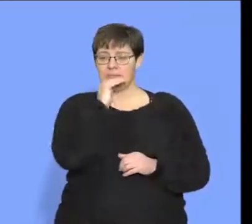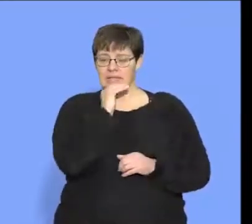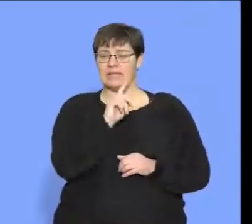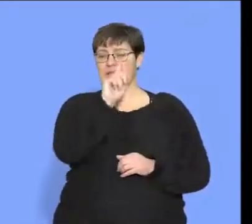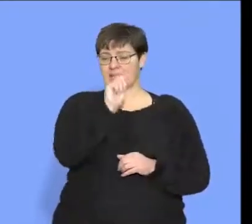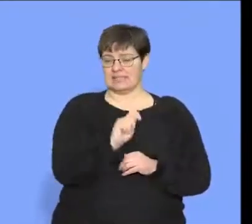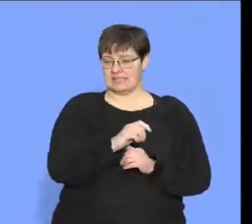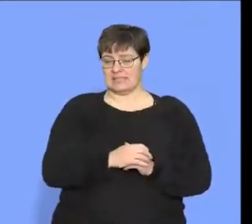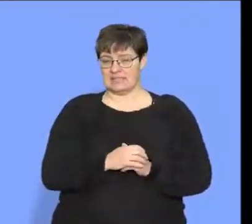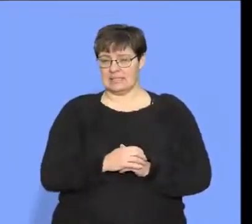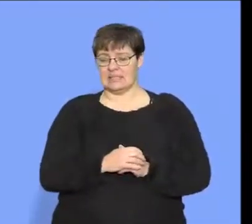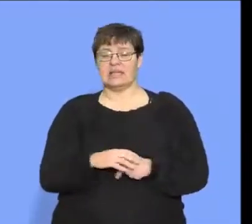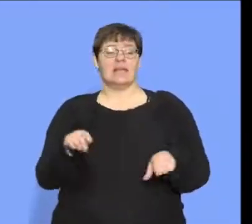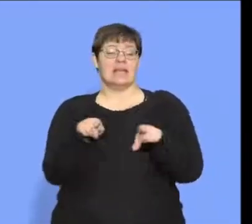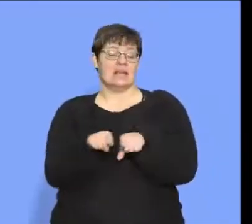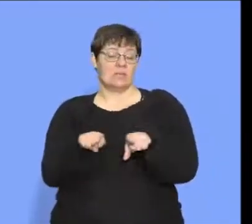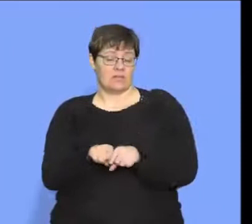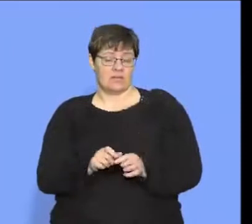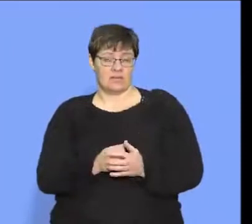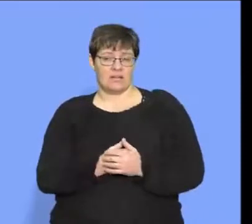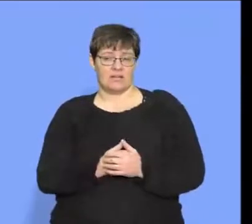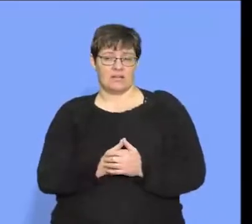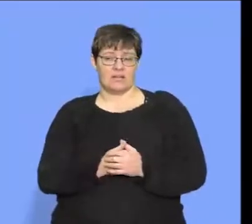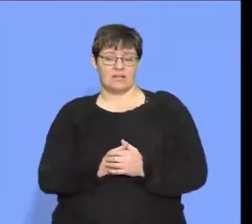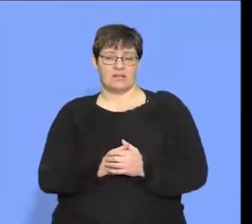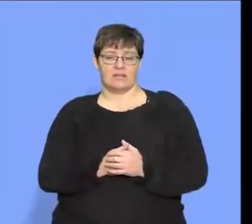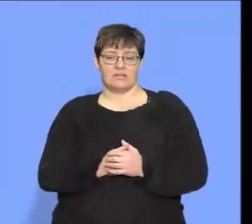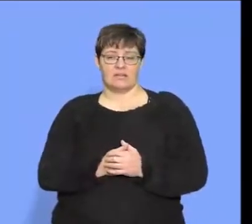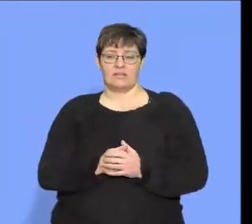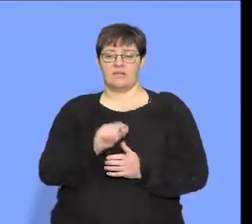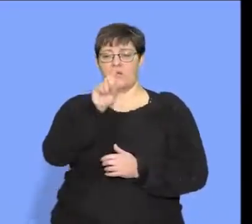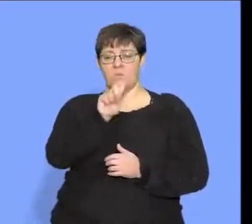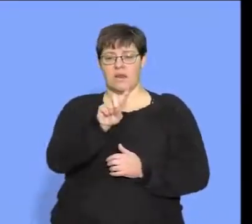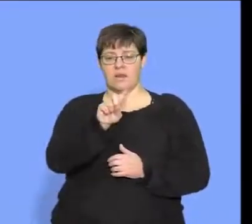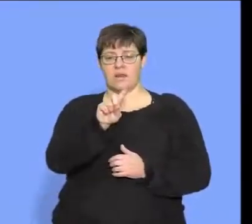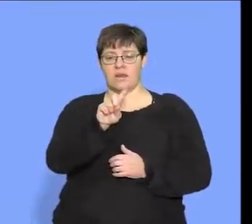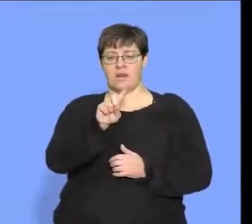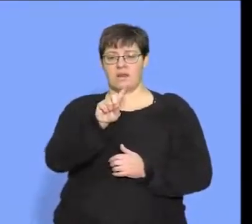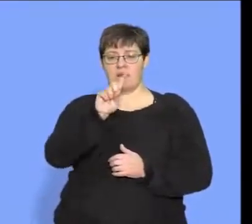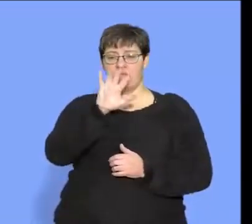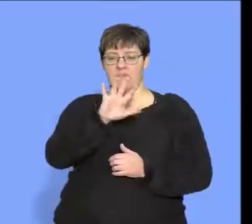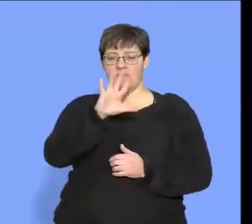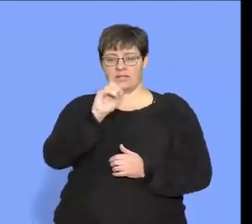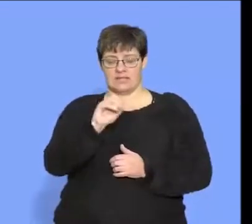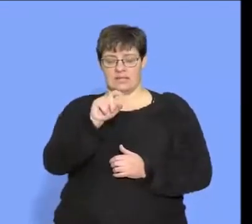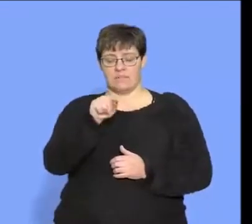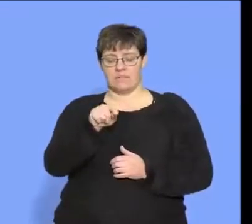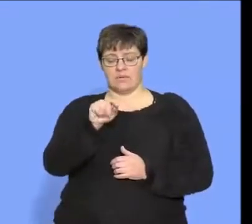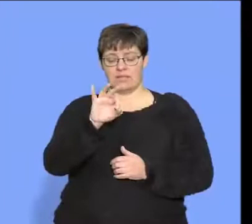us that t is equal to